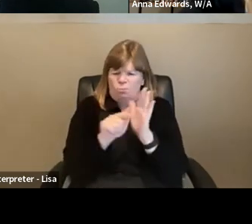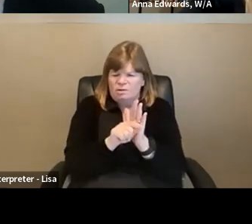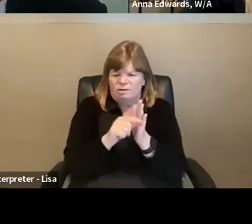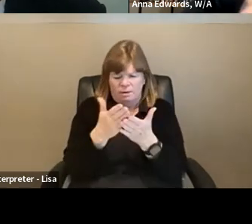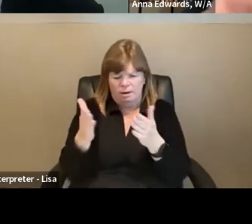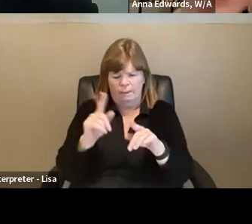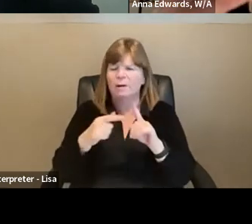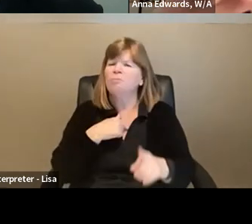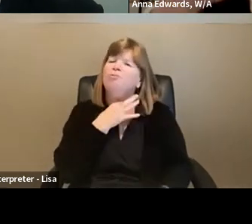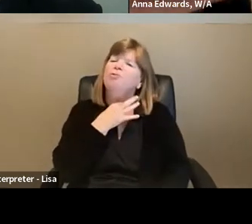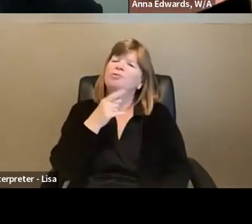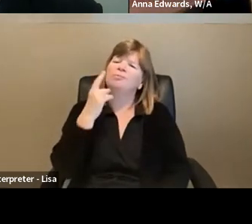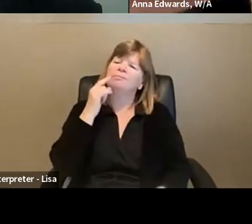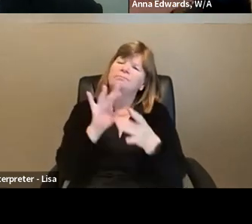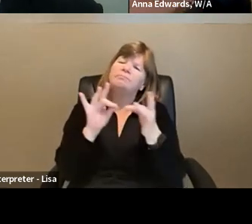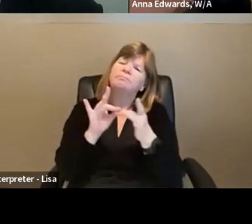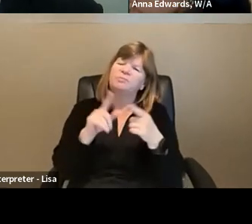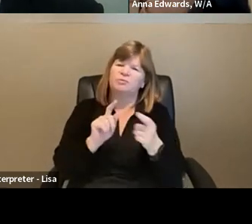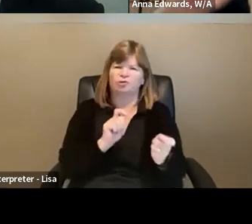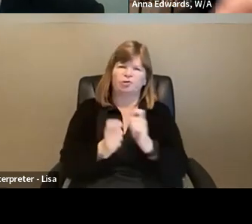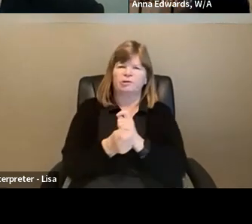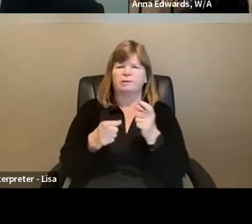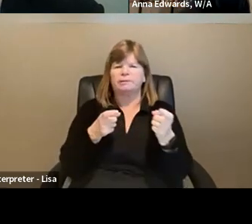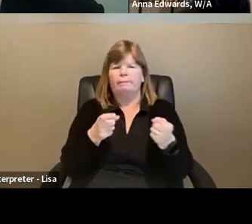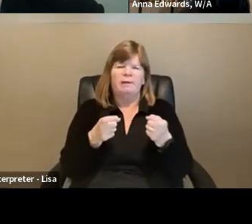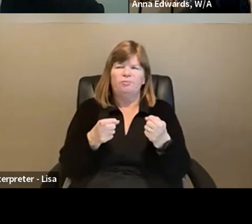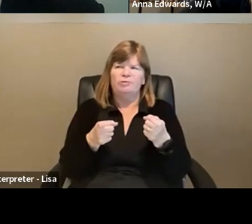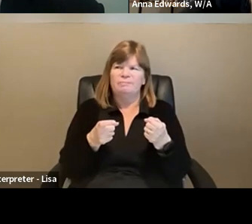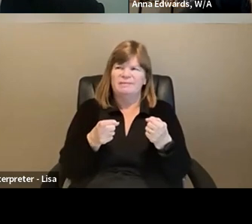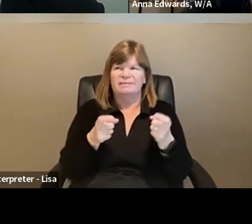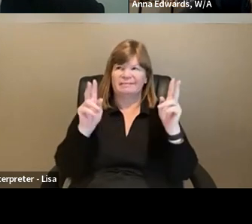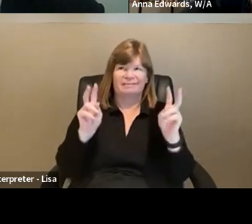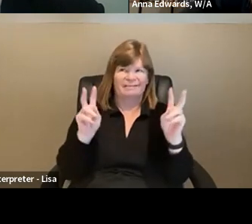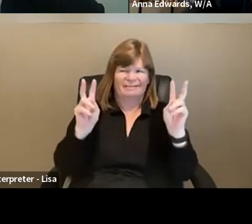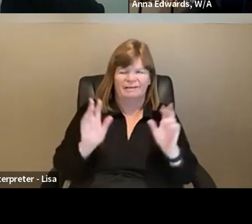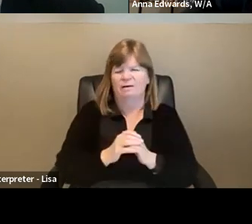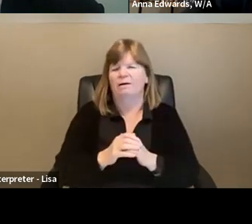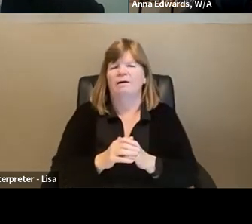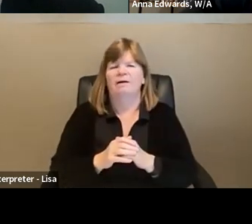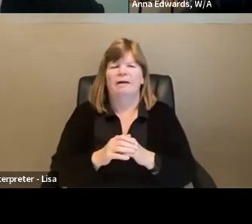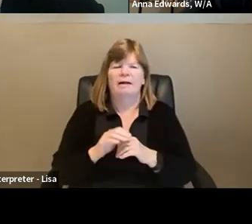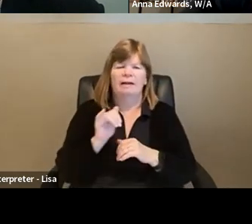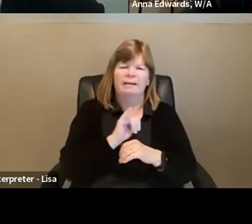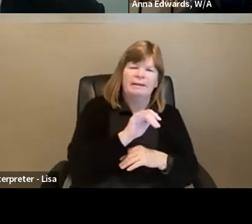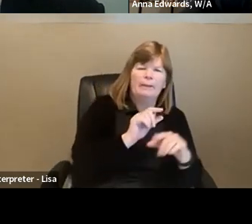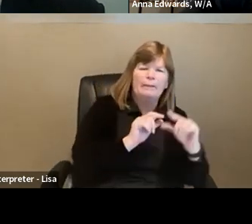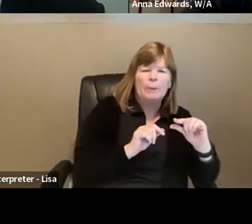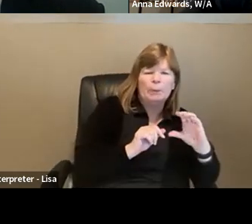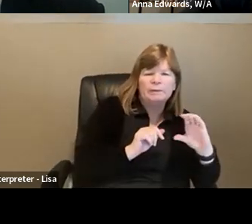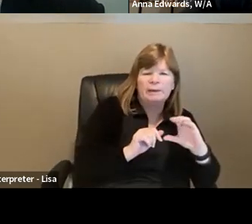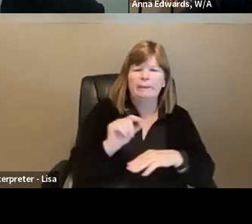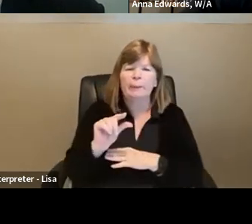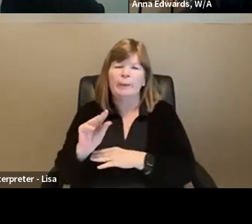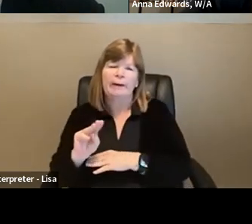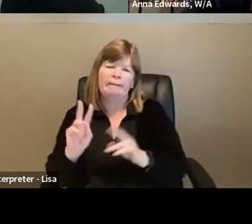But I'd be curious, as you mentioned, kind of change management, in quotations marks, little c, little m. Do